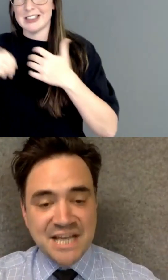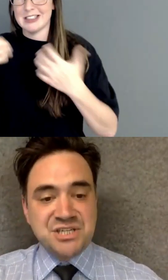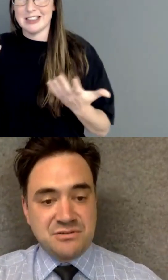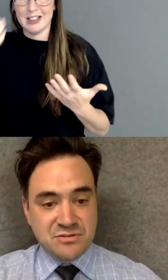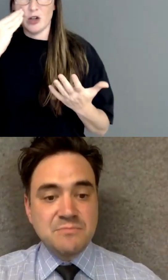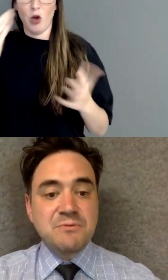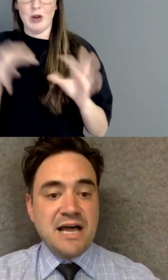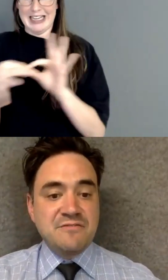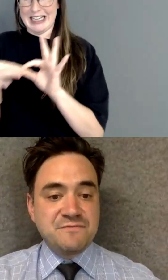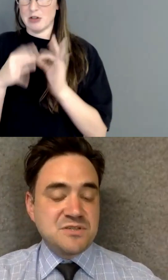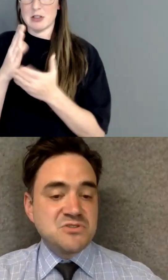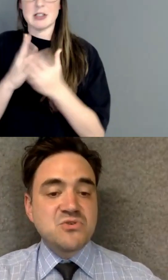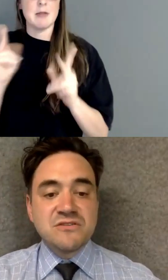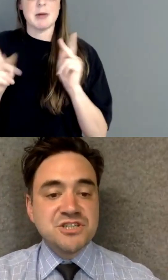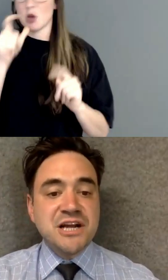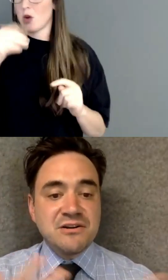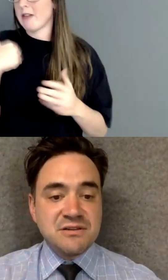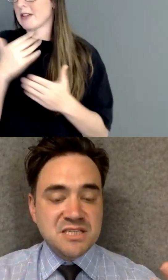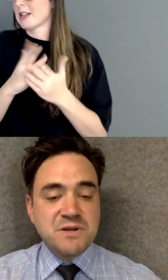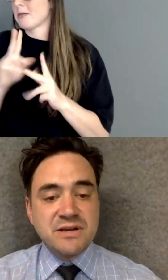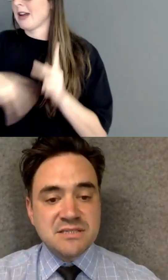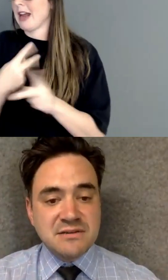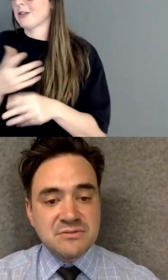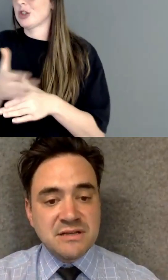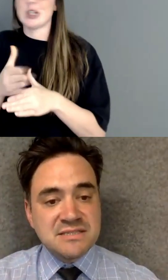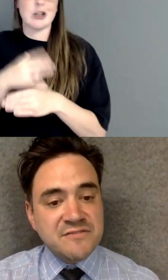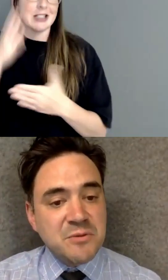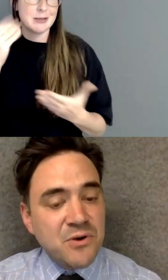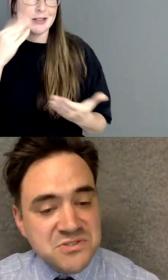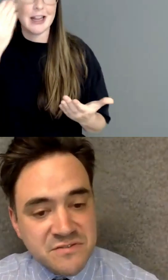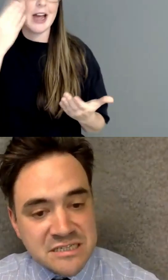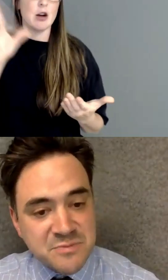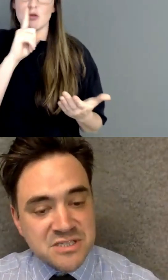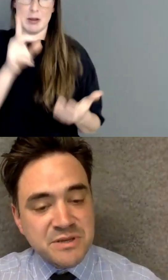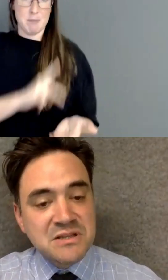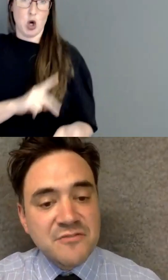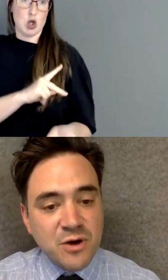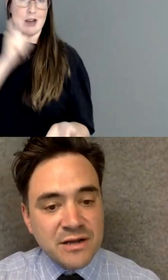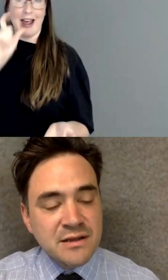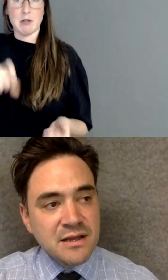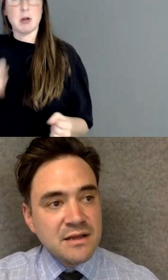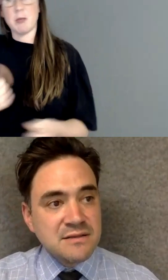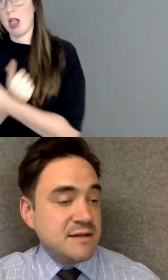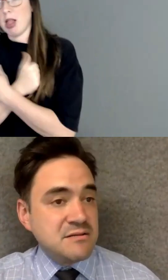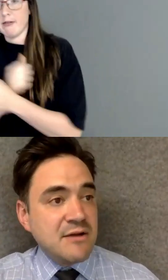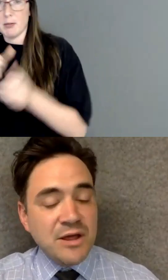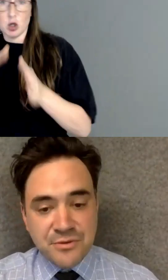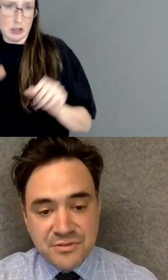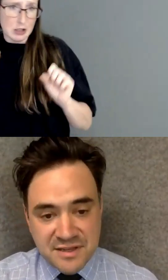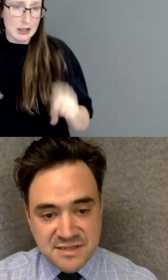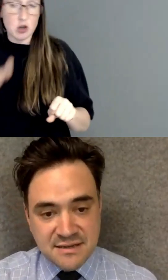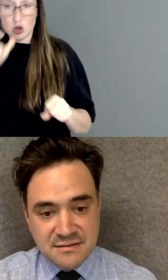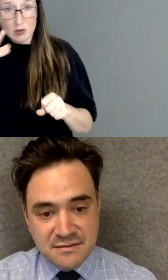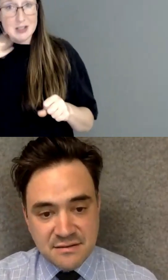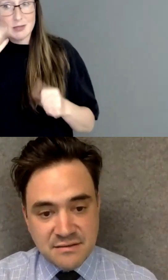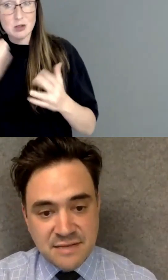a connection, or some people have some sort of shared experience. It doesn't have to be personal experience, it could be a loved one that went through